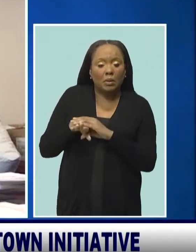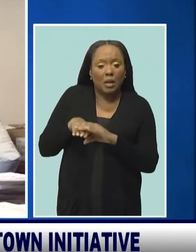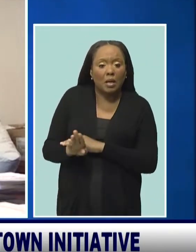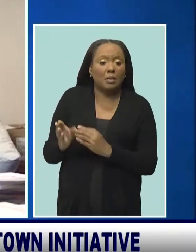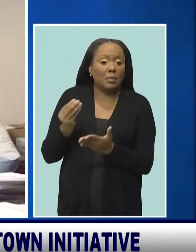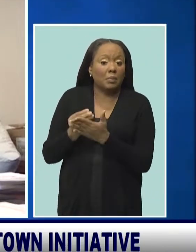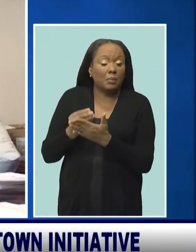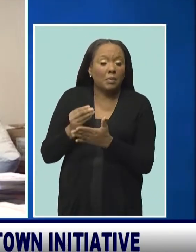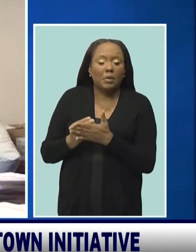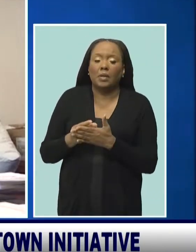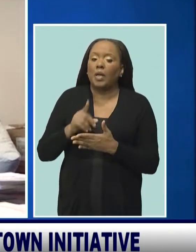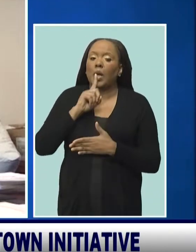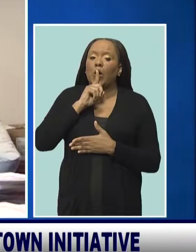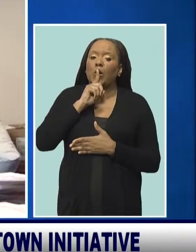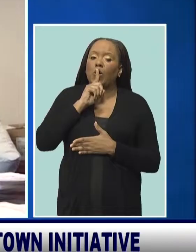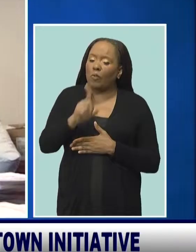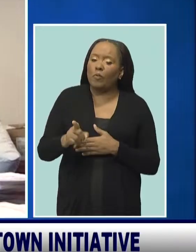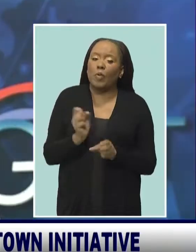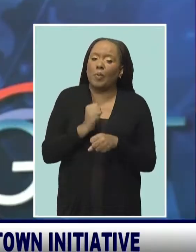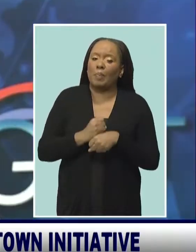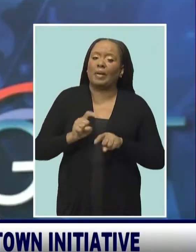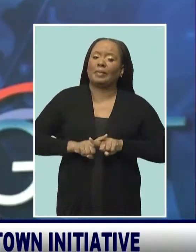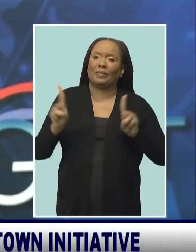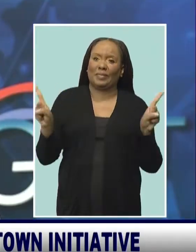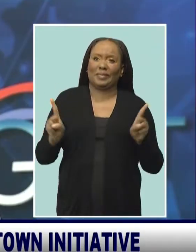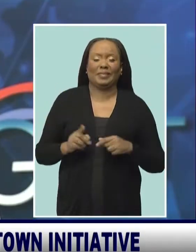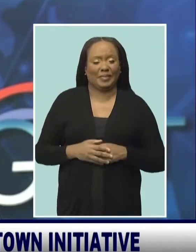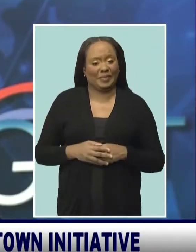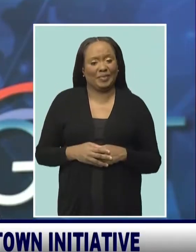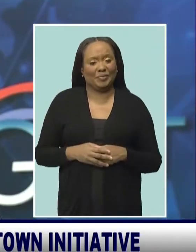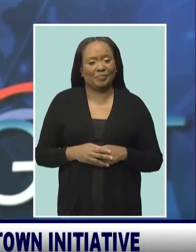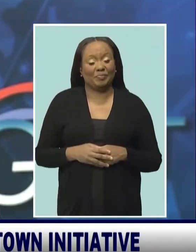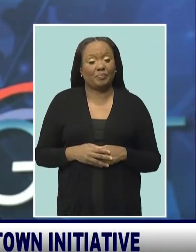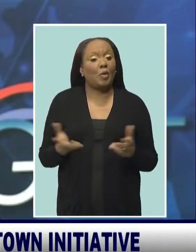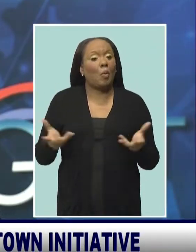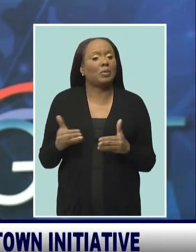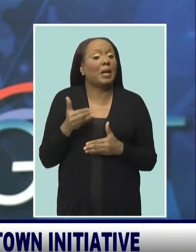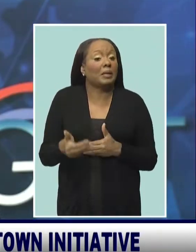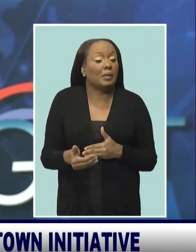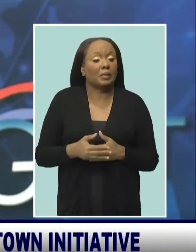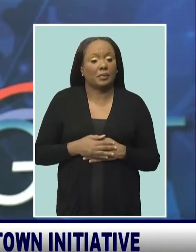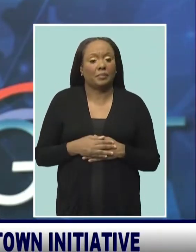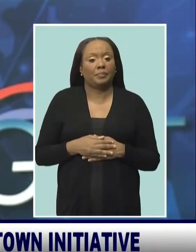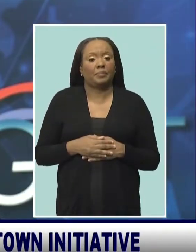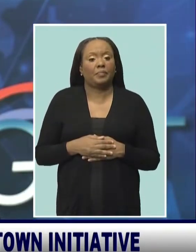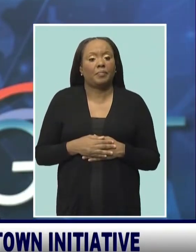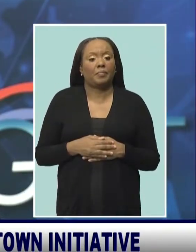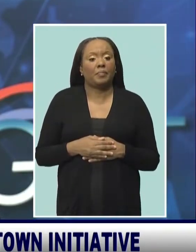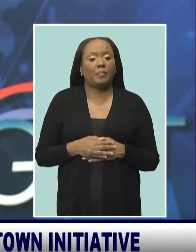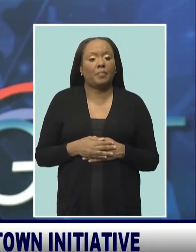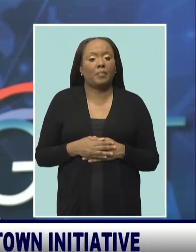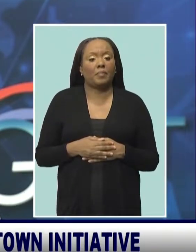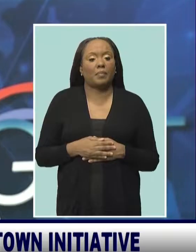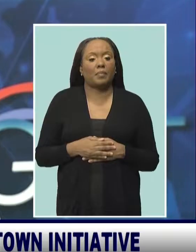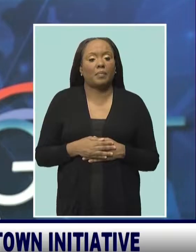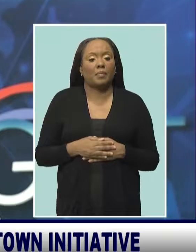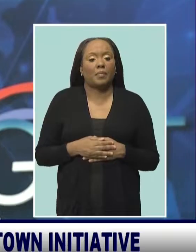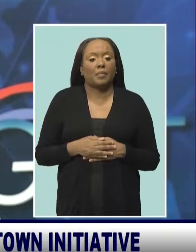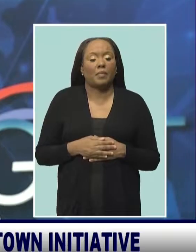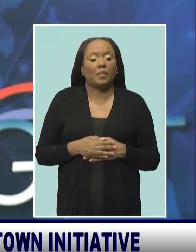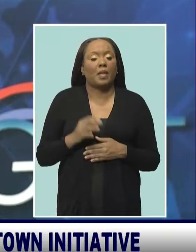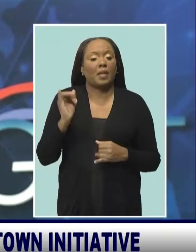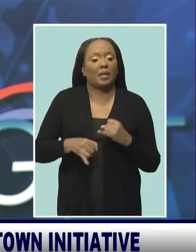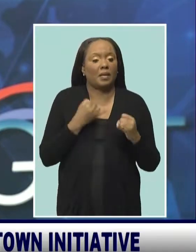it means it really makes a difference for all of us. The next move, according to Ambassador Lynch, is for the repurposing